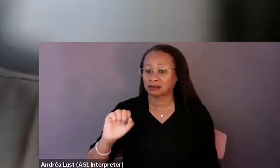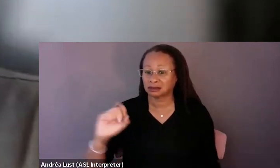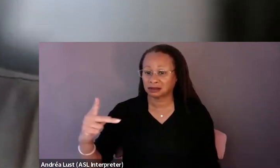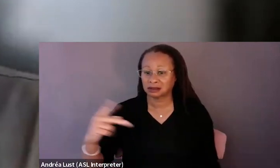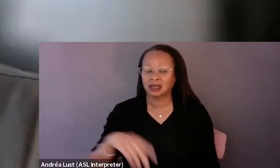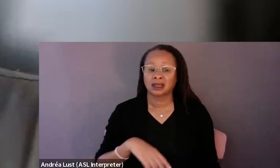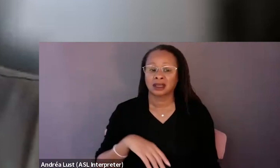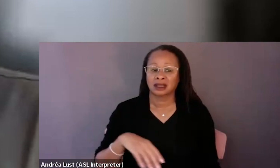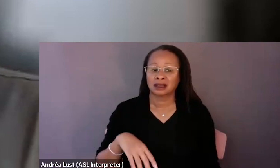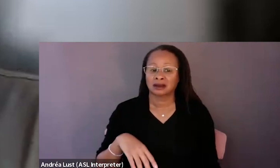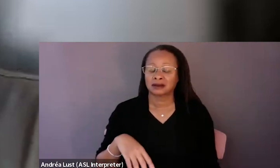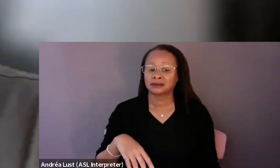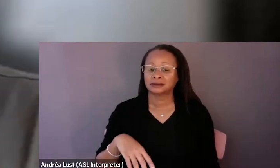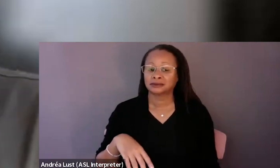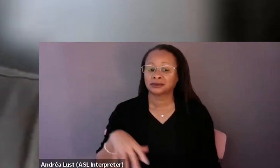the local